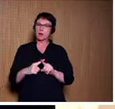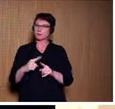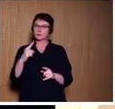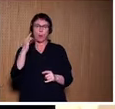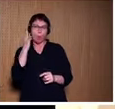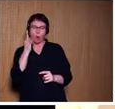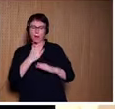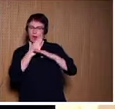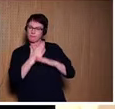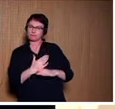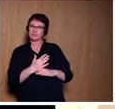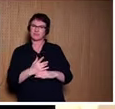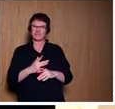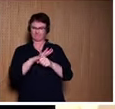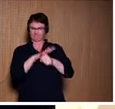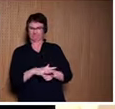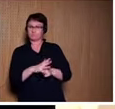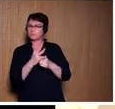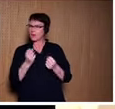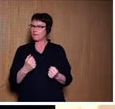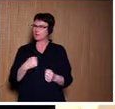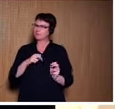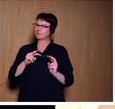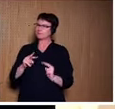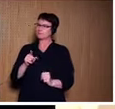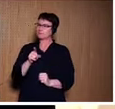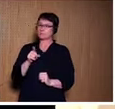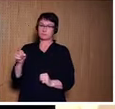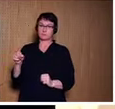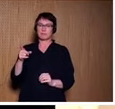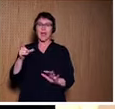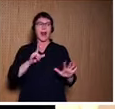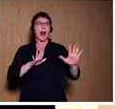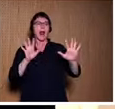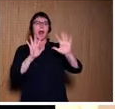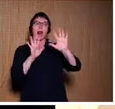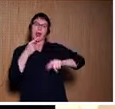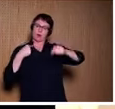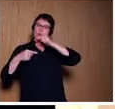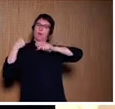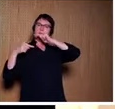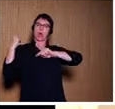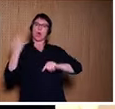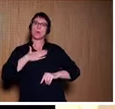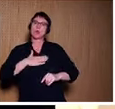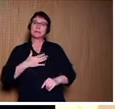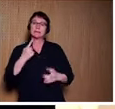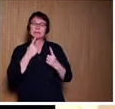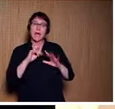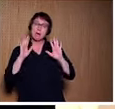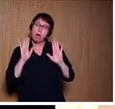Today, so-called pro-family activists are trying to rewrite this history, claiming that